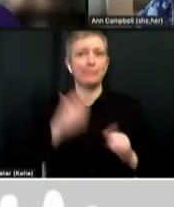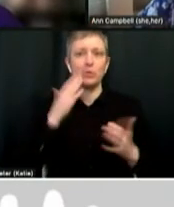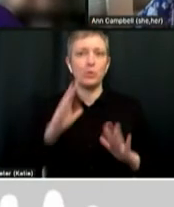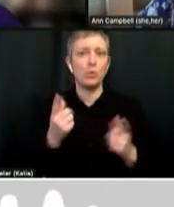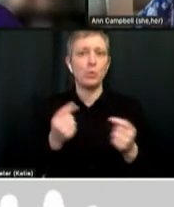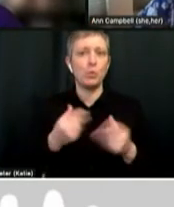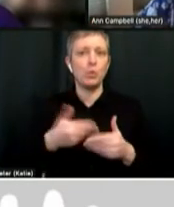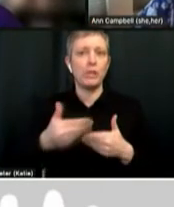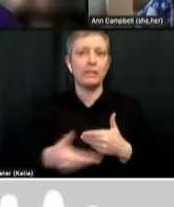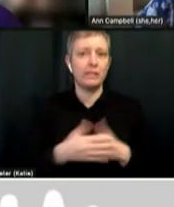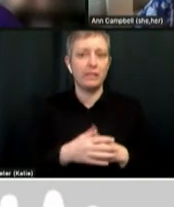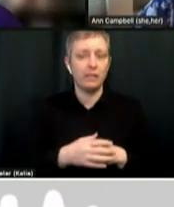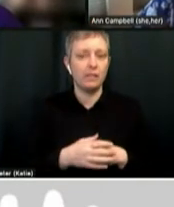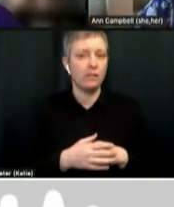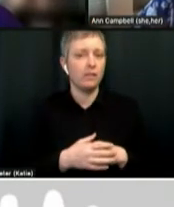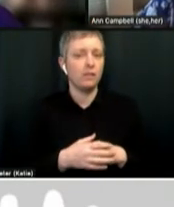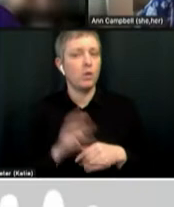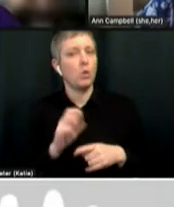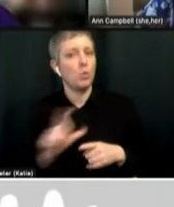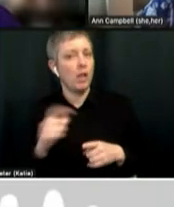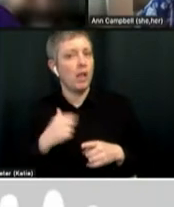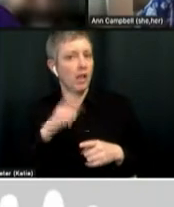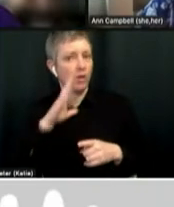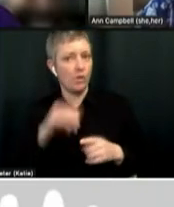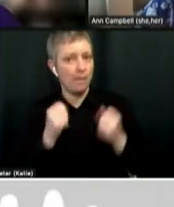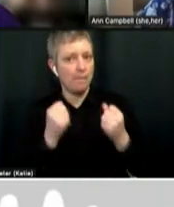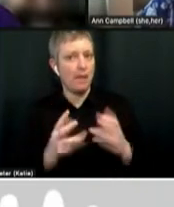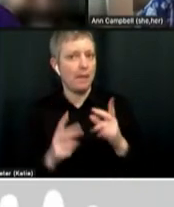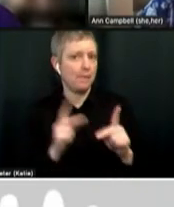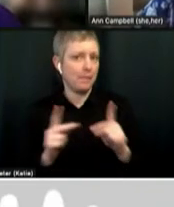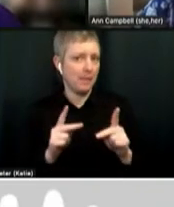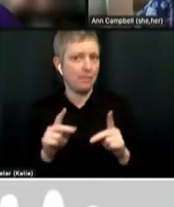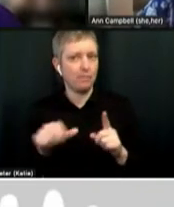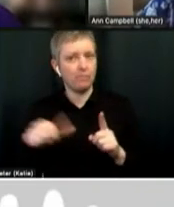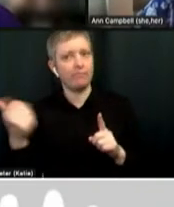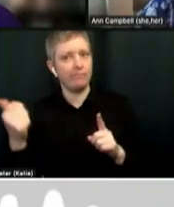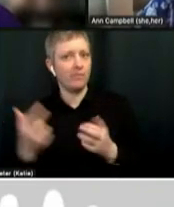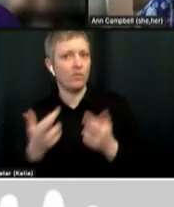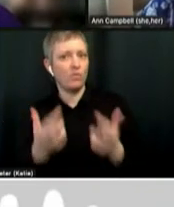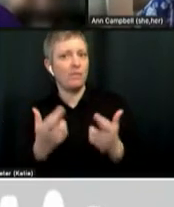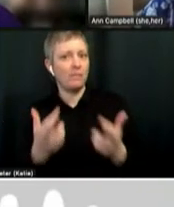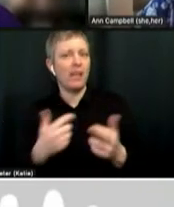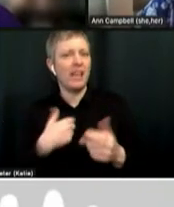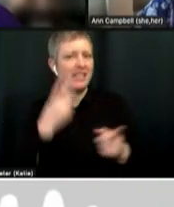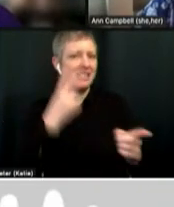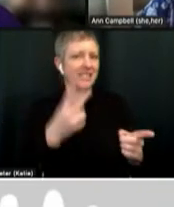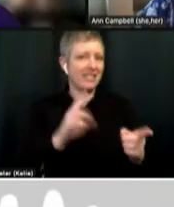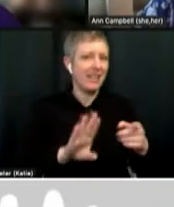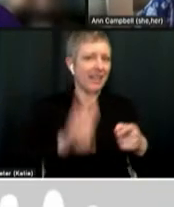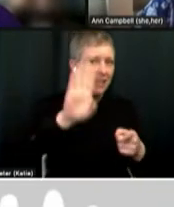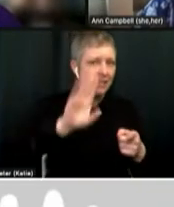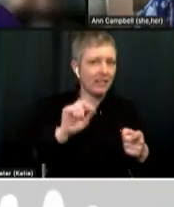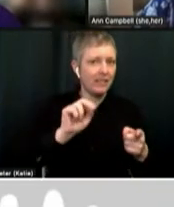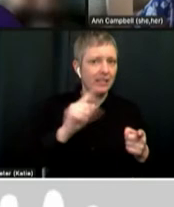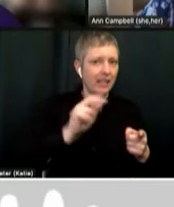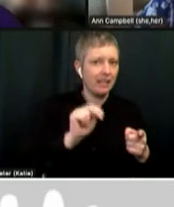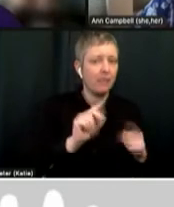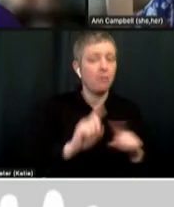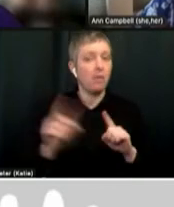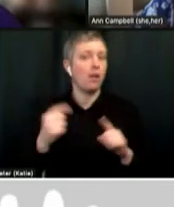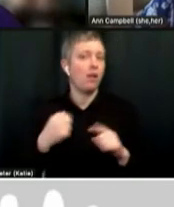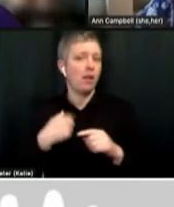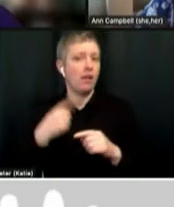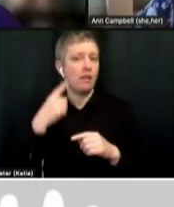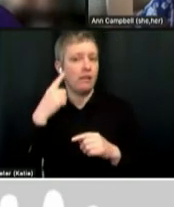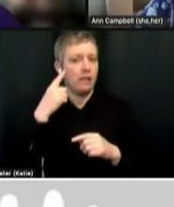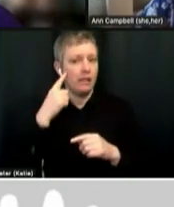Well, I know it's being recommended by other people. I see Nathan has his hand up. I know that the TAC, which he is on, is also, I think, behind